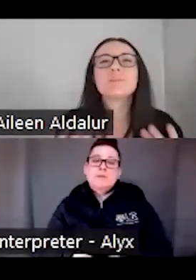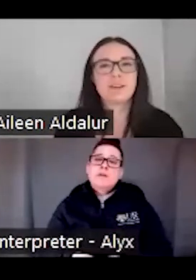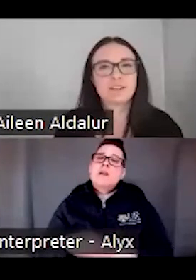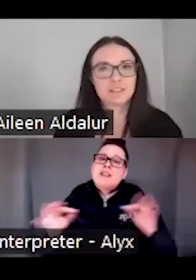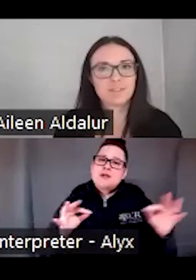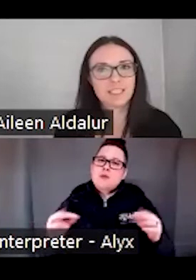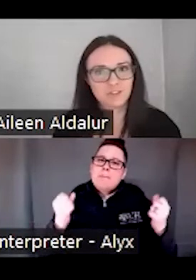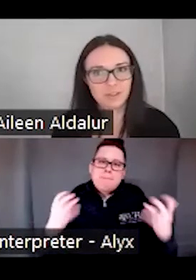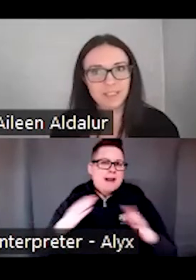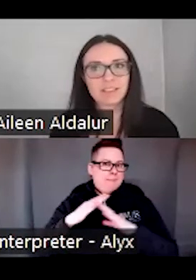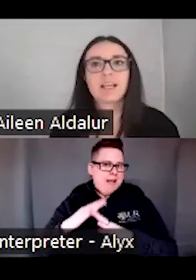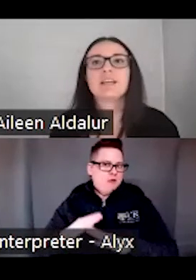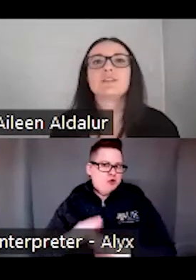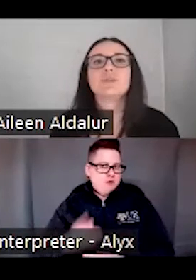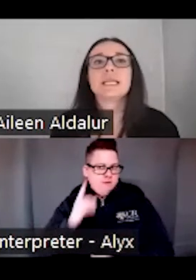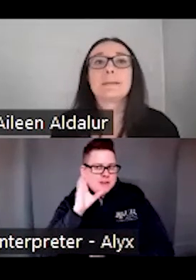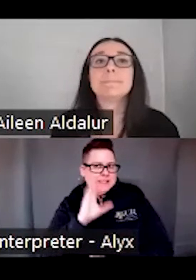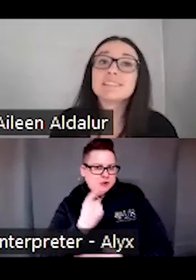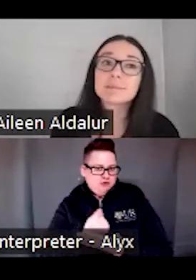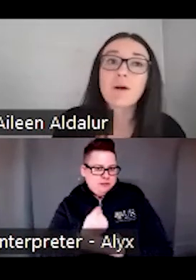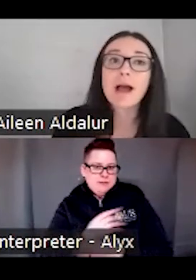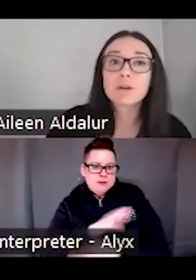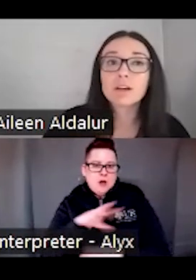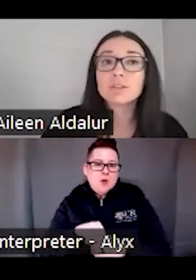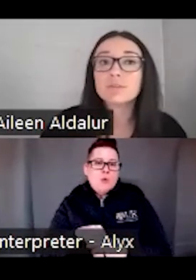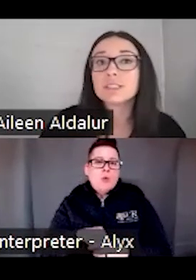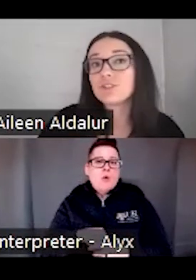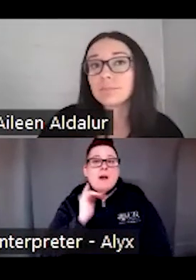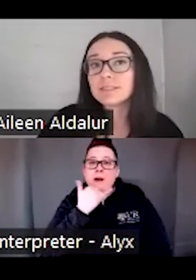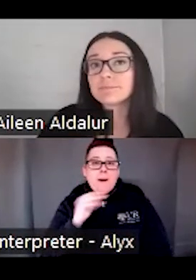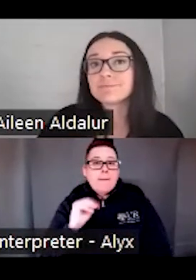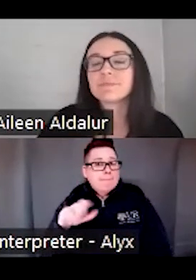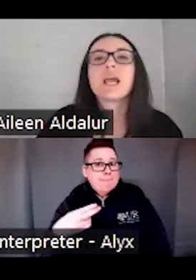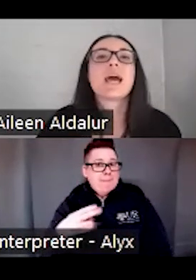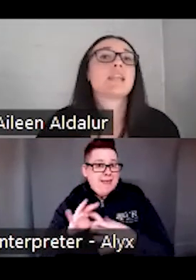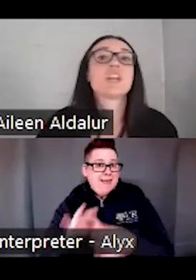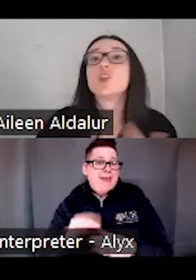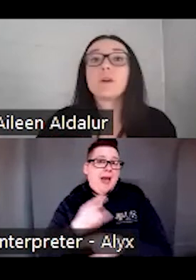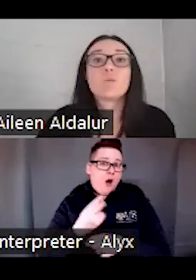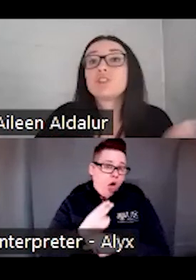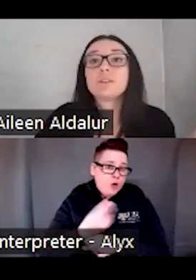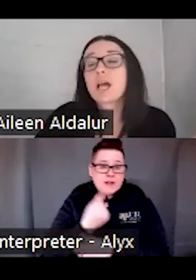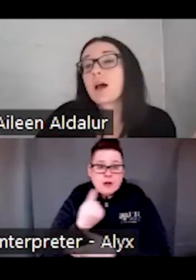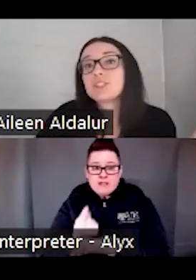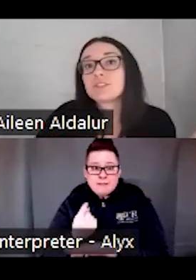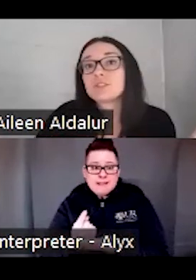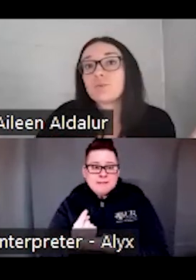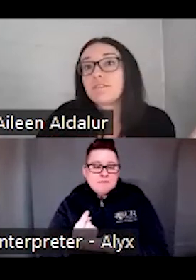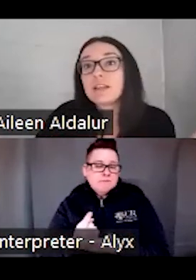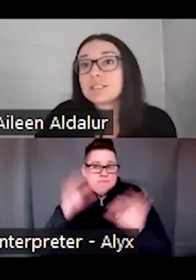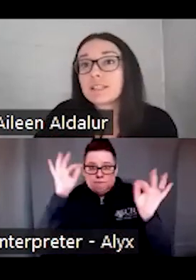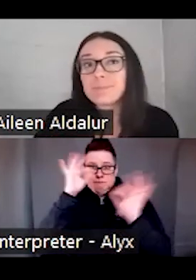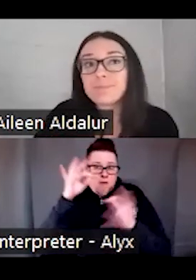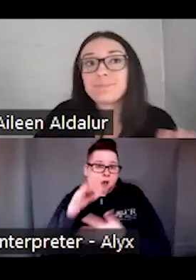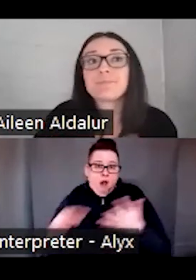described several barriers for seeking treatment, including myths about alcohol use and treatment, not knowing what treatment options